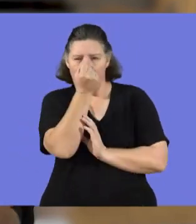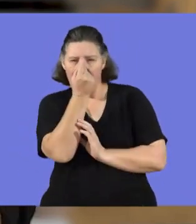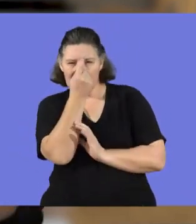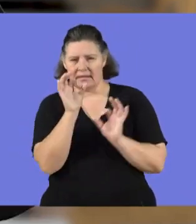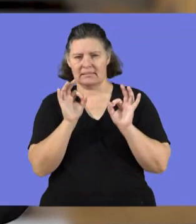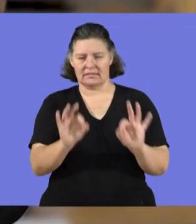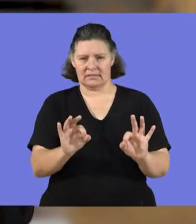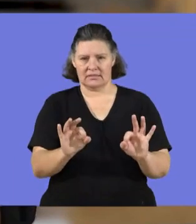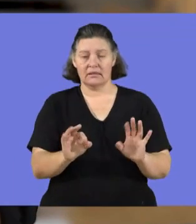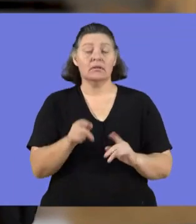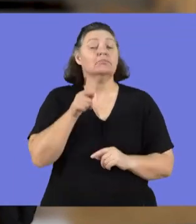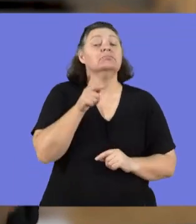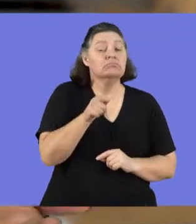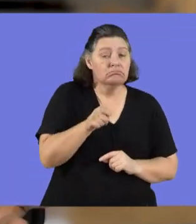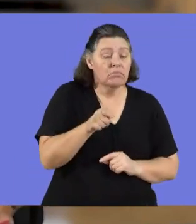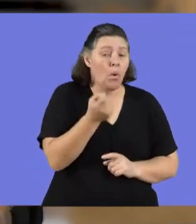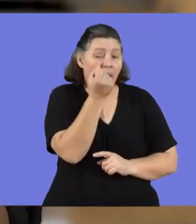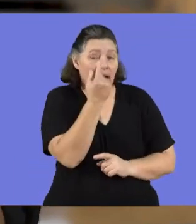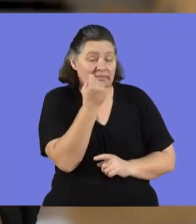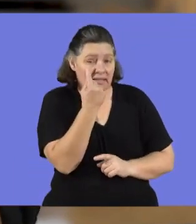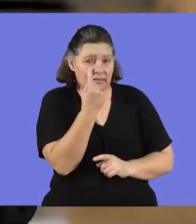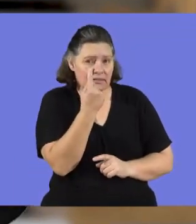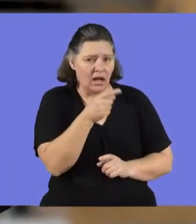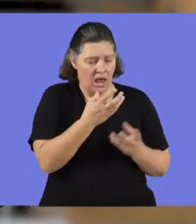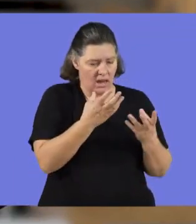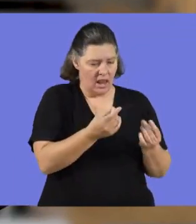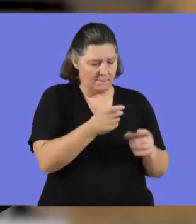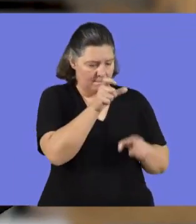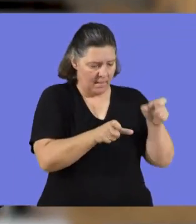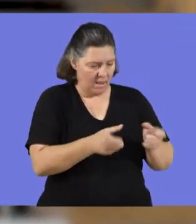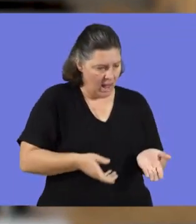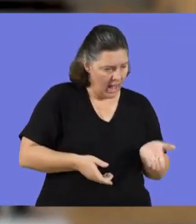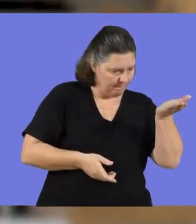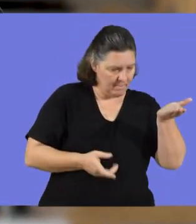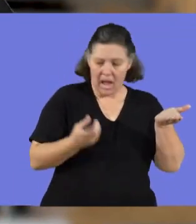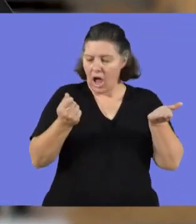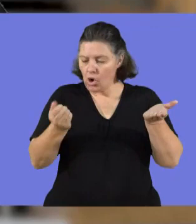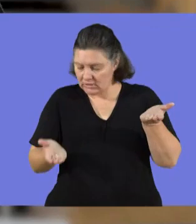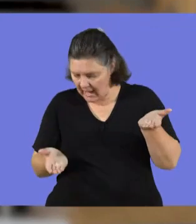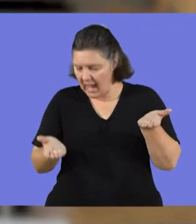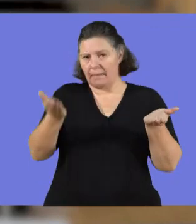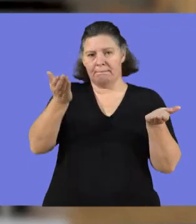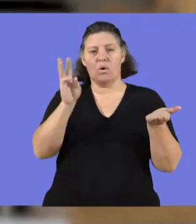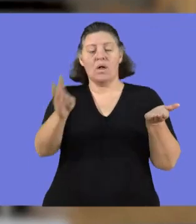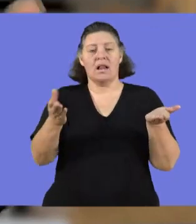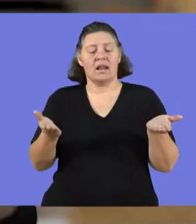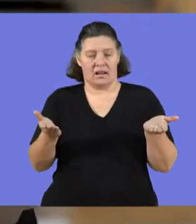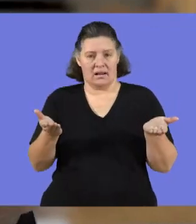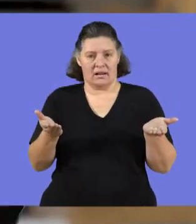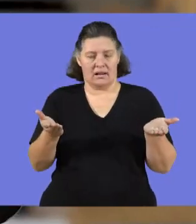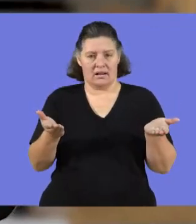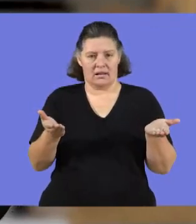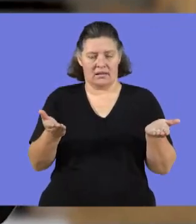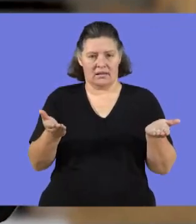the context, and understand it. Because according to this context, you understand that if the number of people increases,